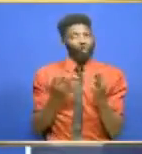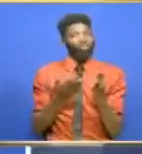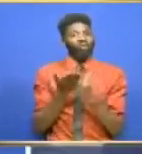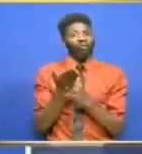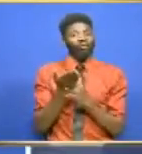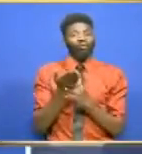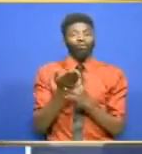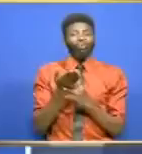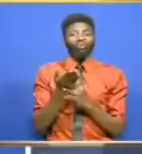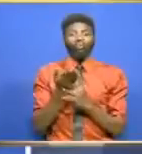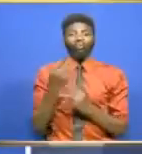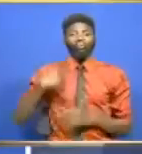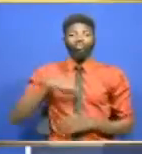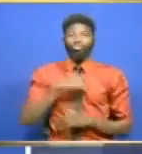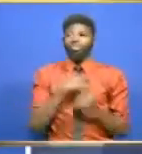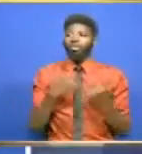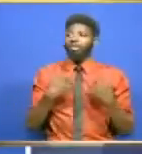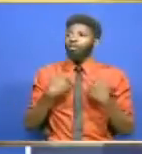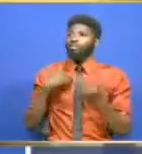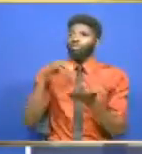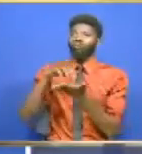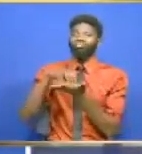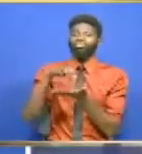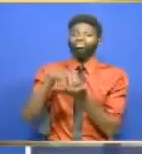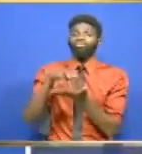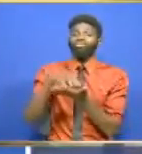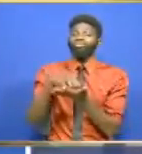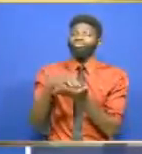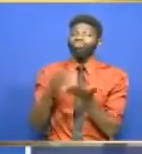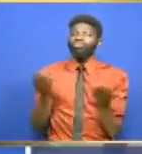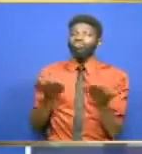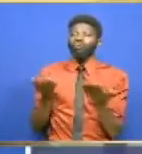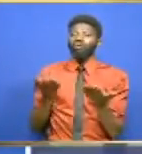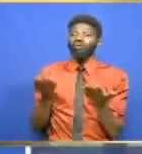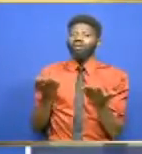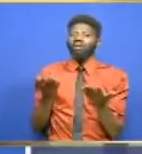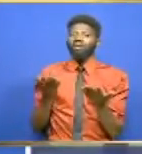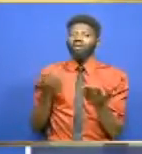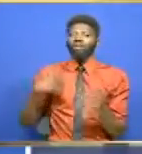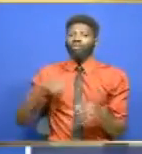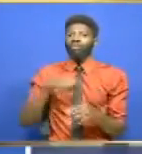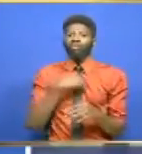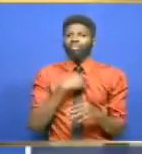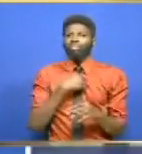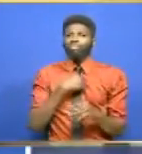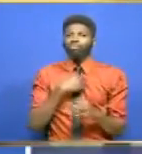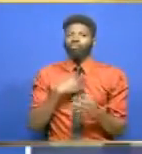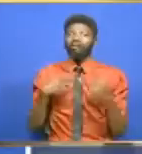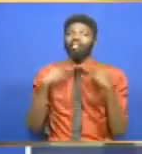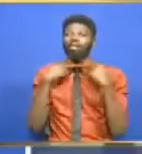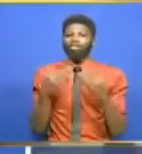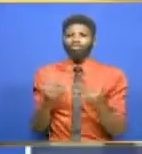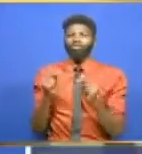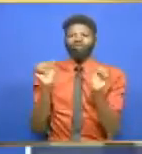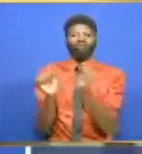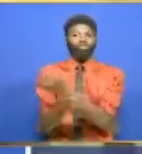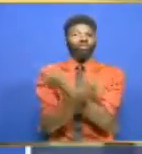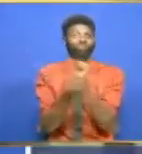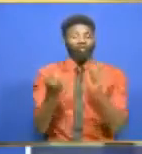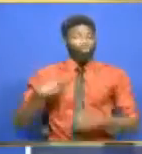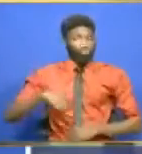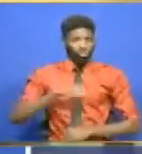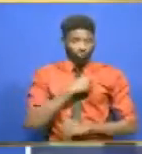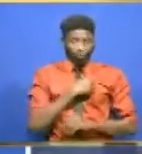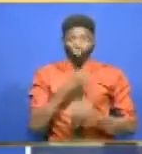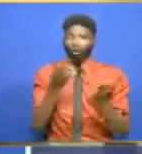we look at situation as very pathetic to the extent that we cannot address. And this is the opportunity which has now been granted